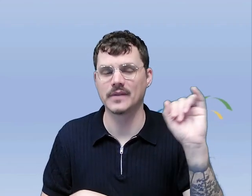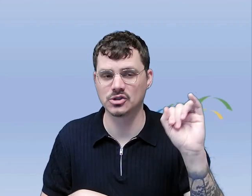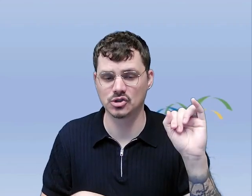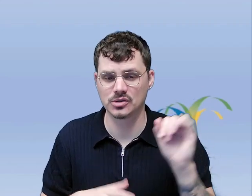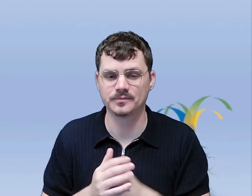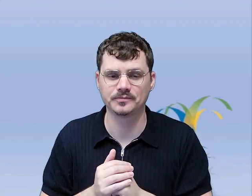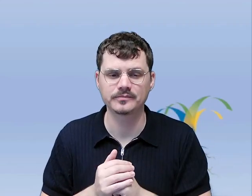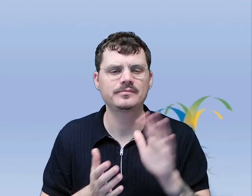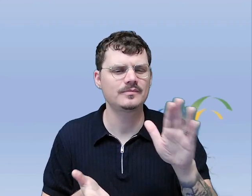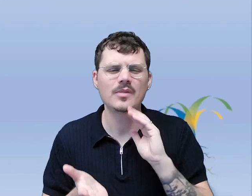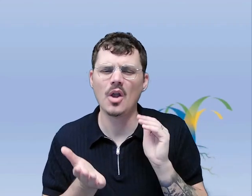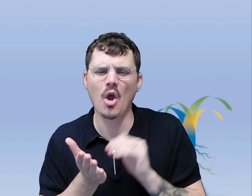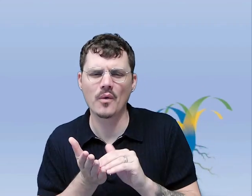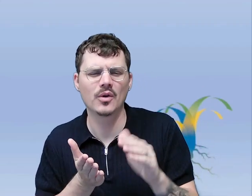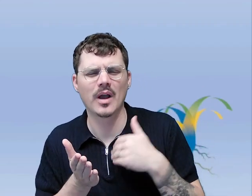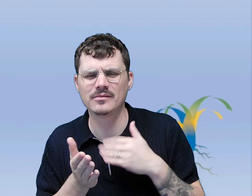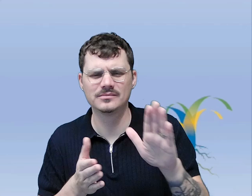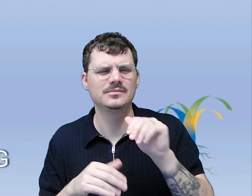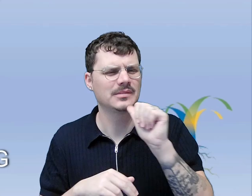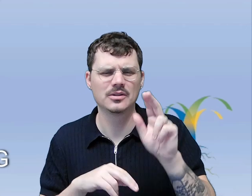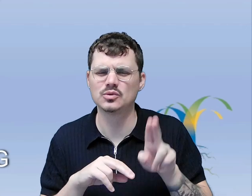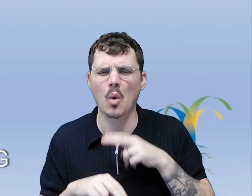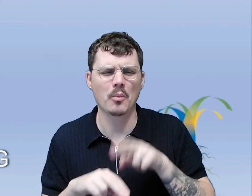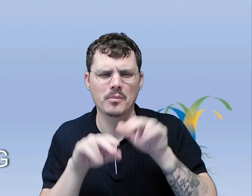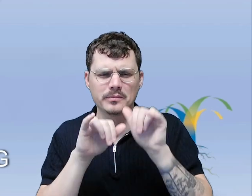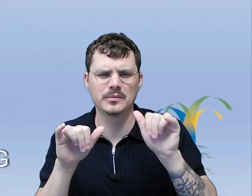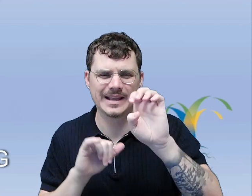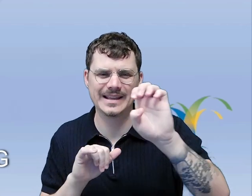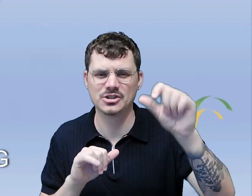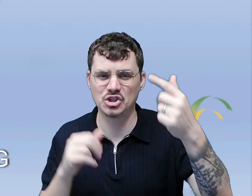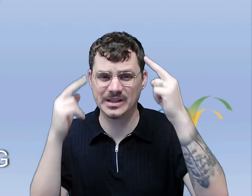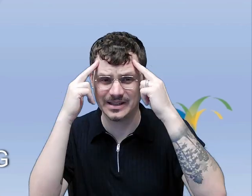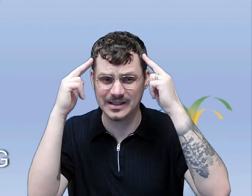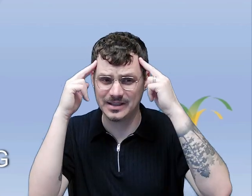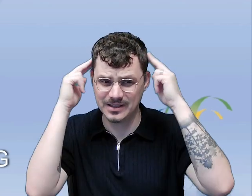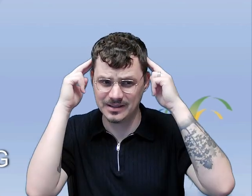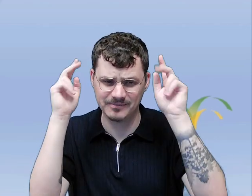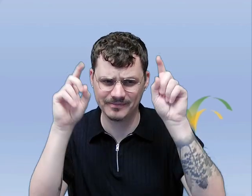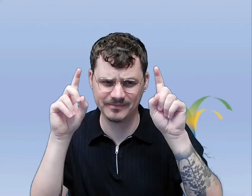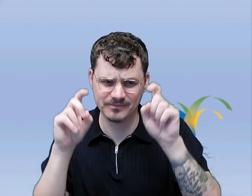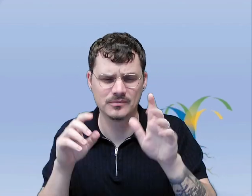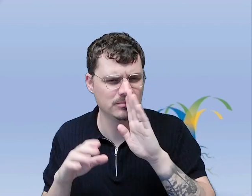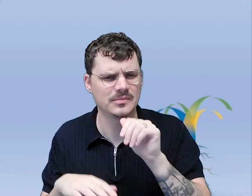infections. They often have unusual patterns on the EEG.